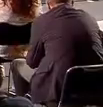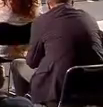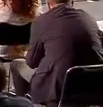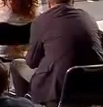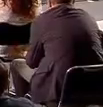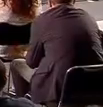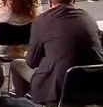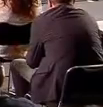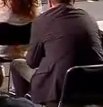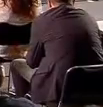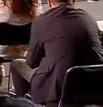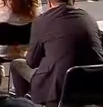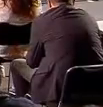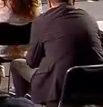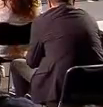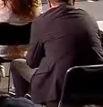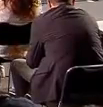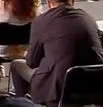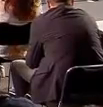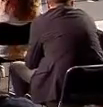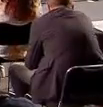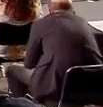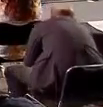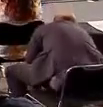Well, I will stand now, if that's okay with you.